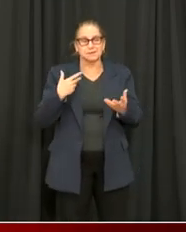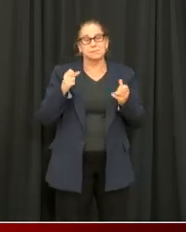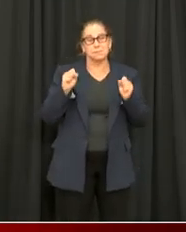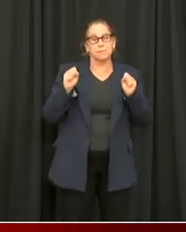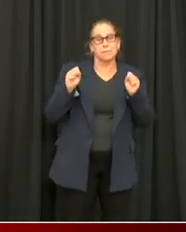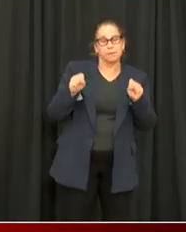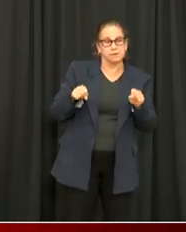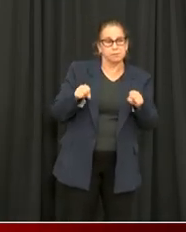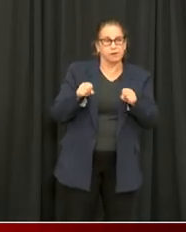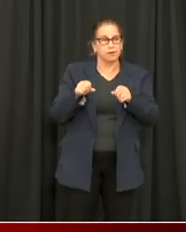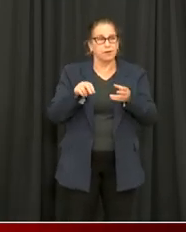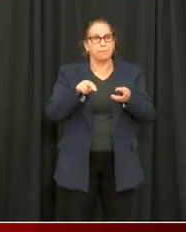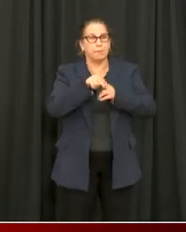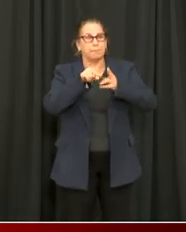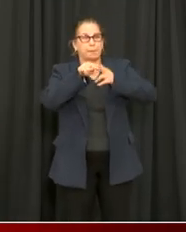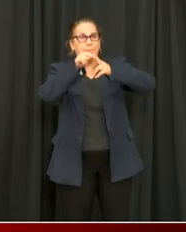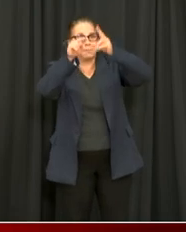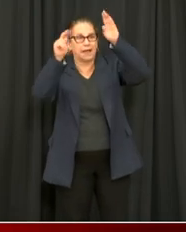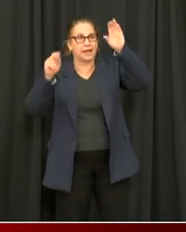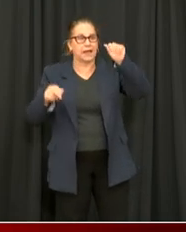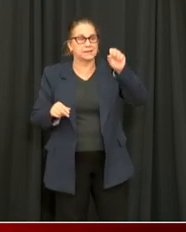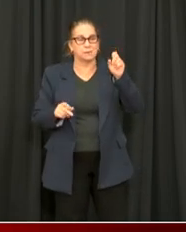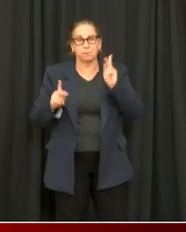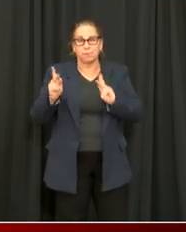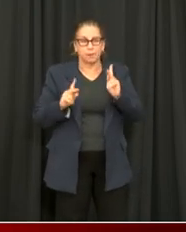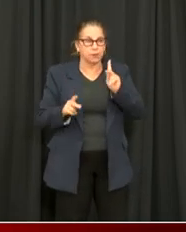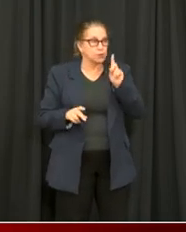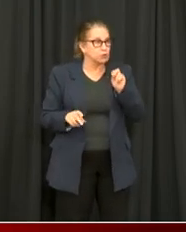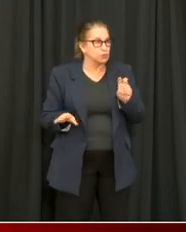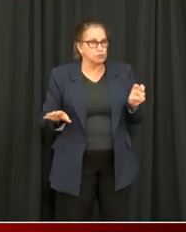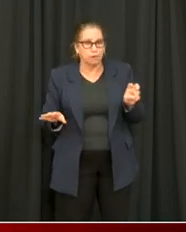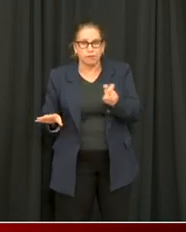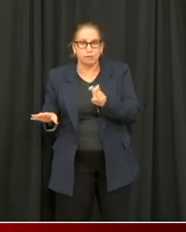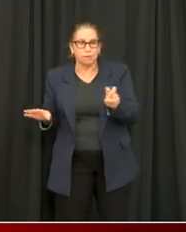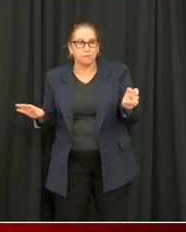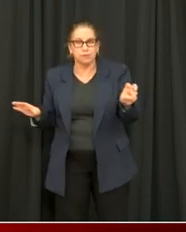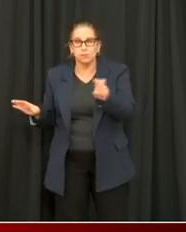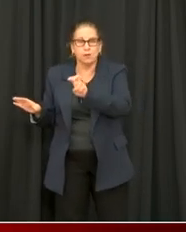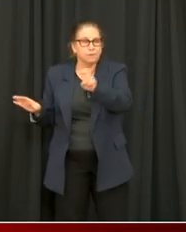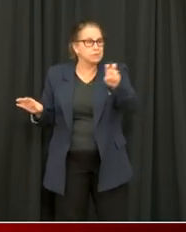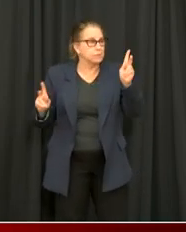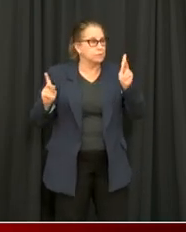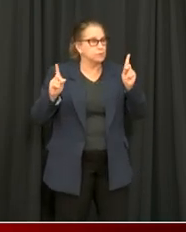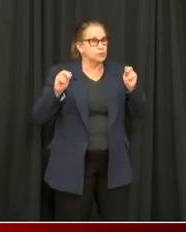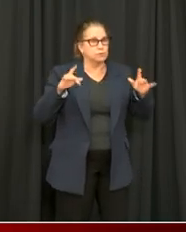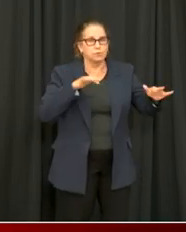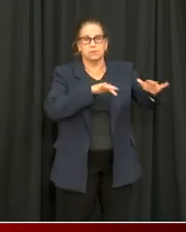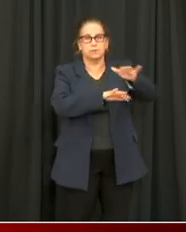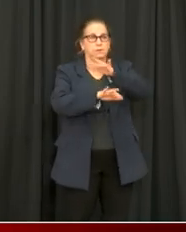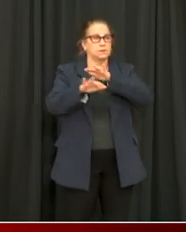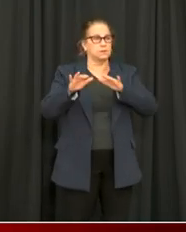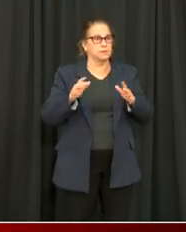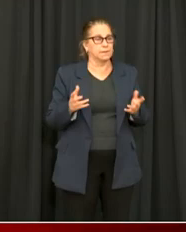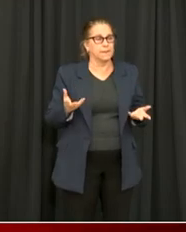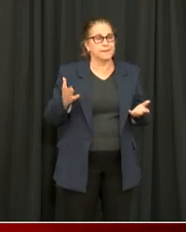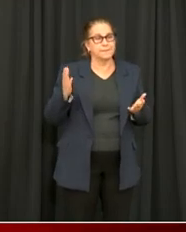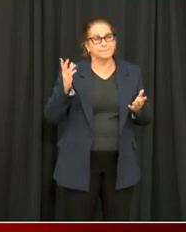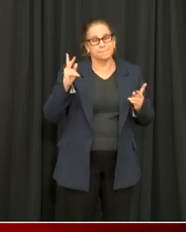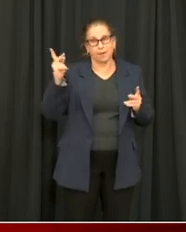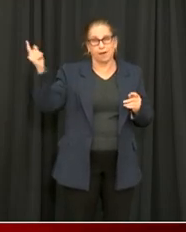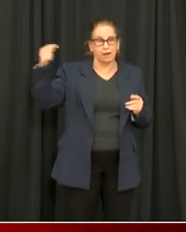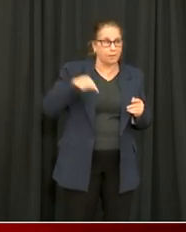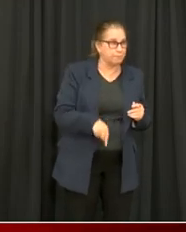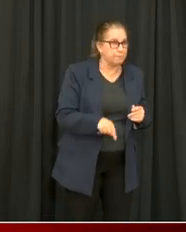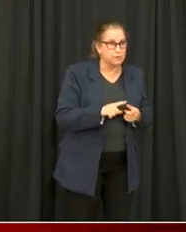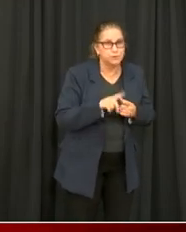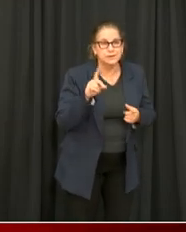travel from regions where they are having spikes and having more cases, and they could be traveling here to the district. We